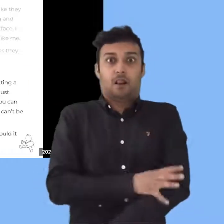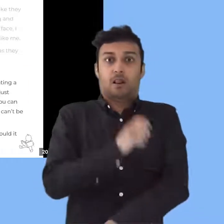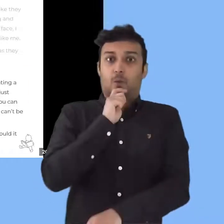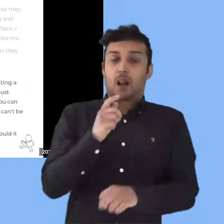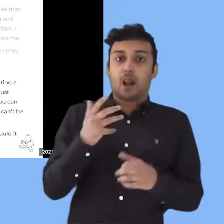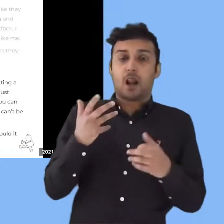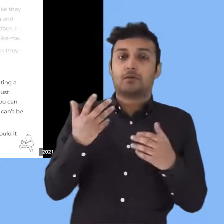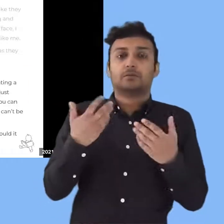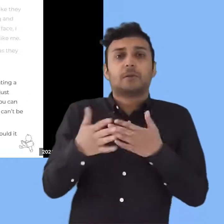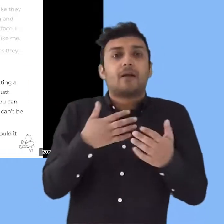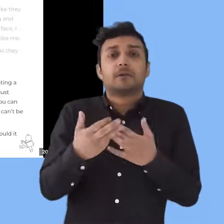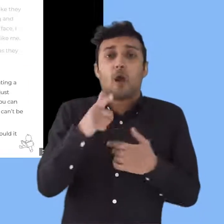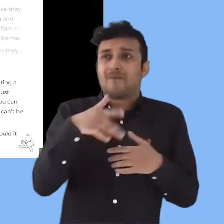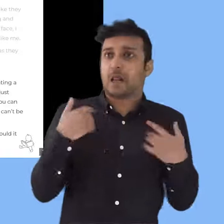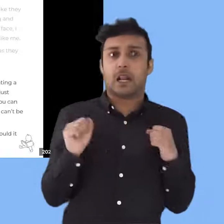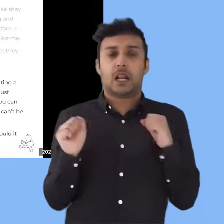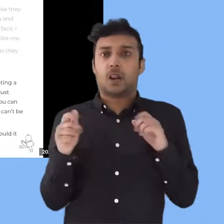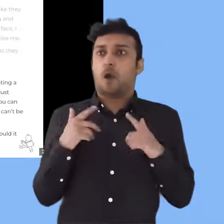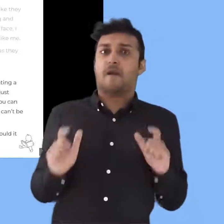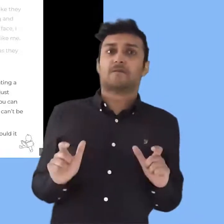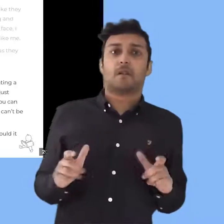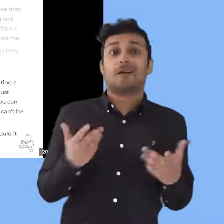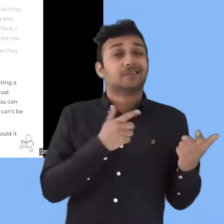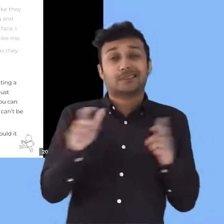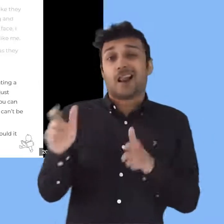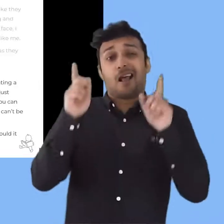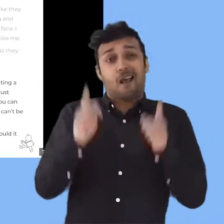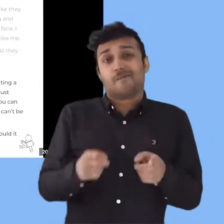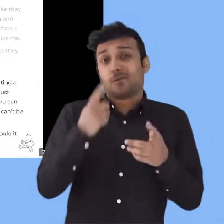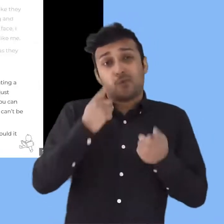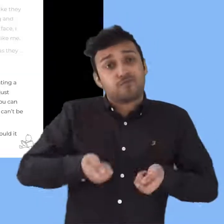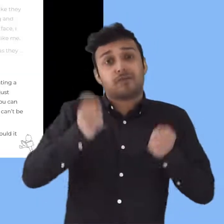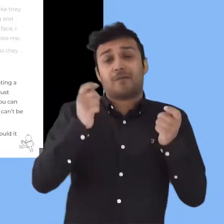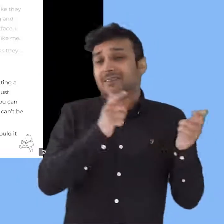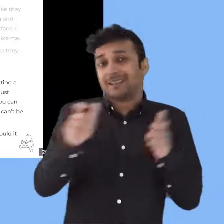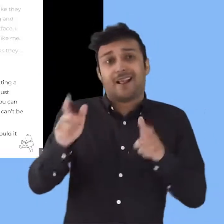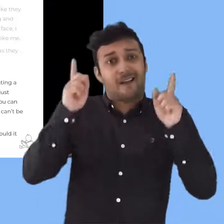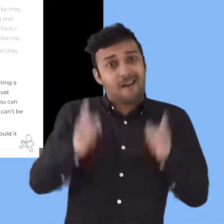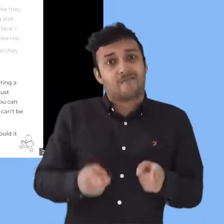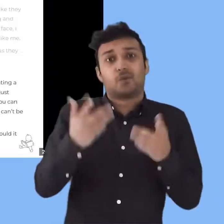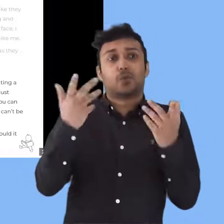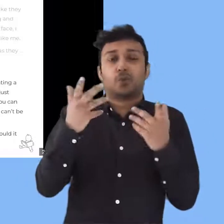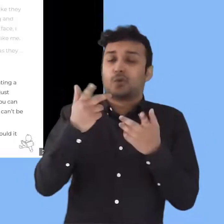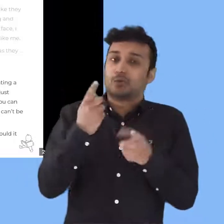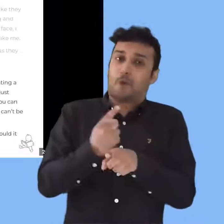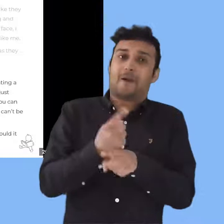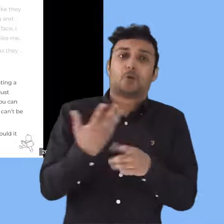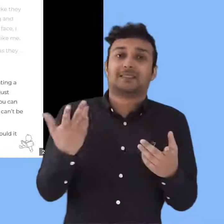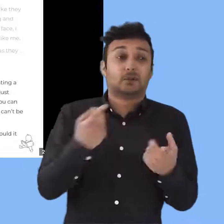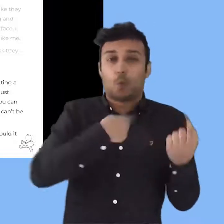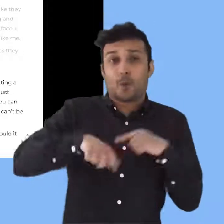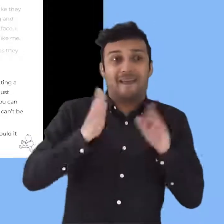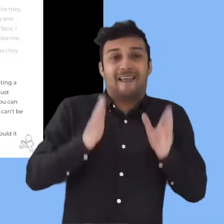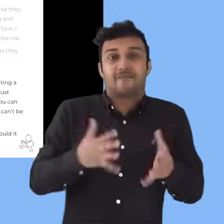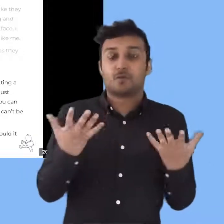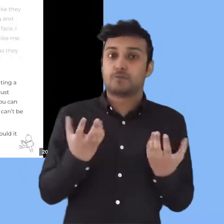uncomfortable, we need to be having these conversations anyway, and that's probably something we'll talk about in the Q&A. But we need to live with that uncomfortability, because otherwise